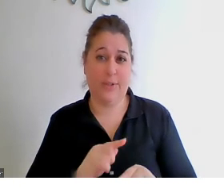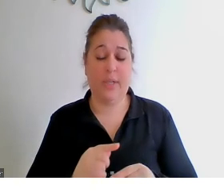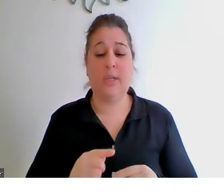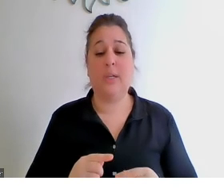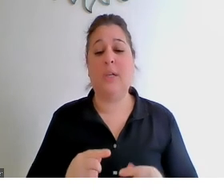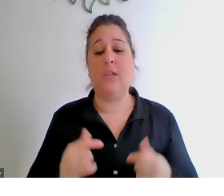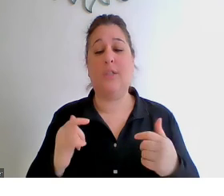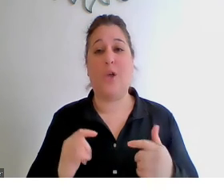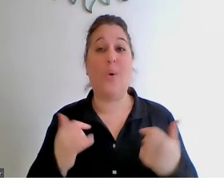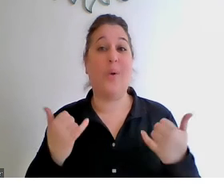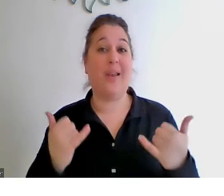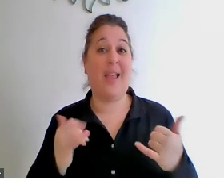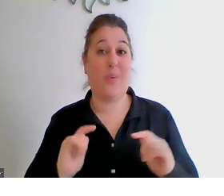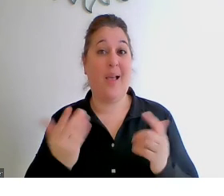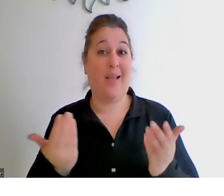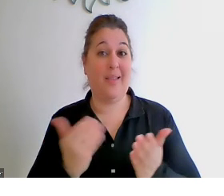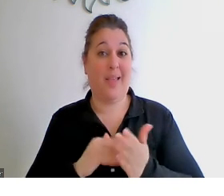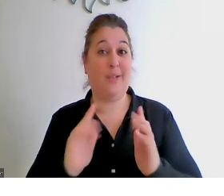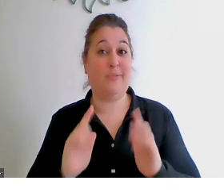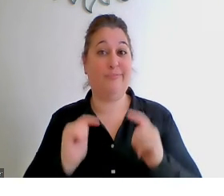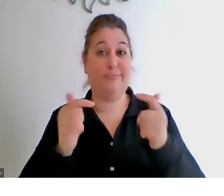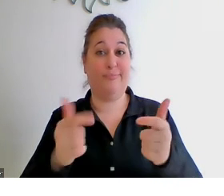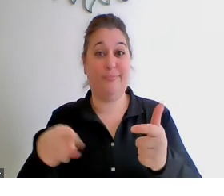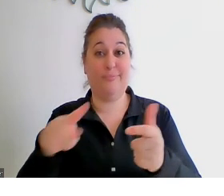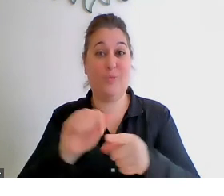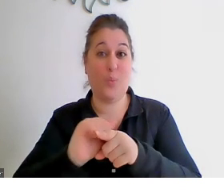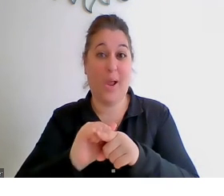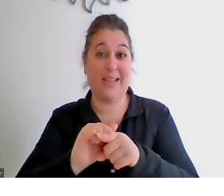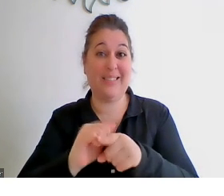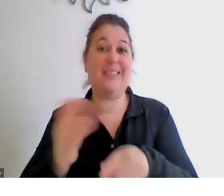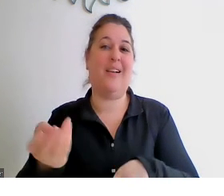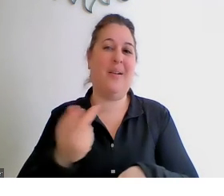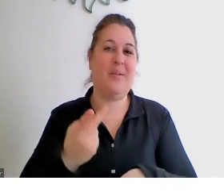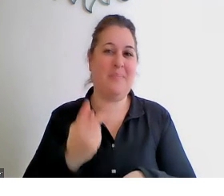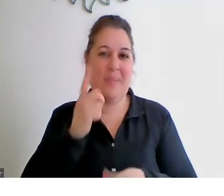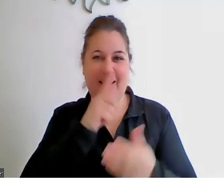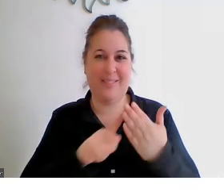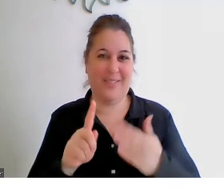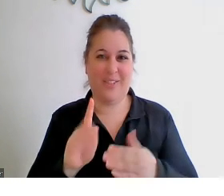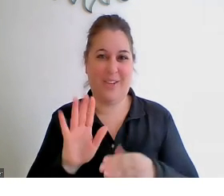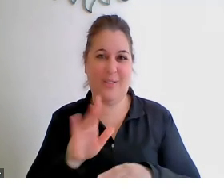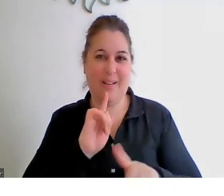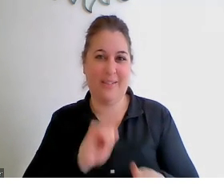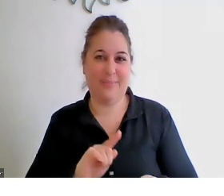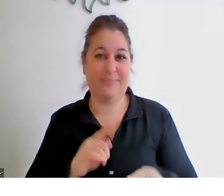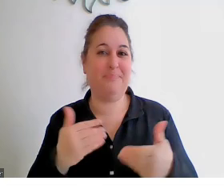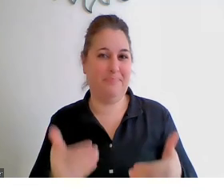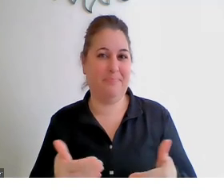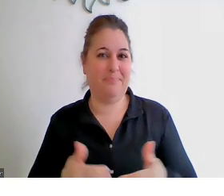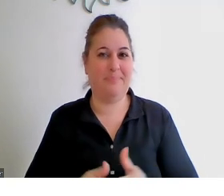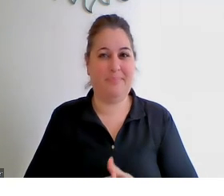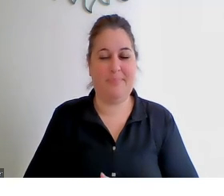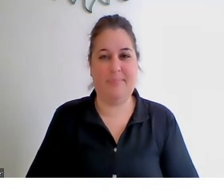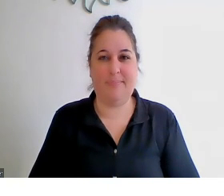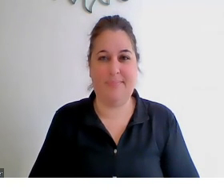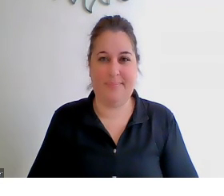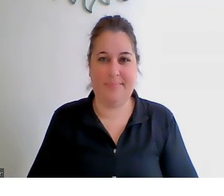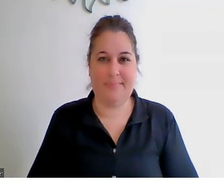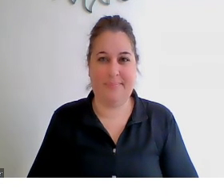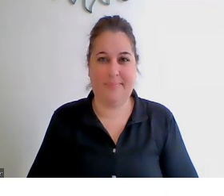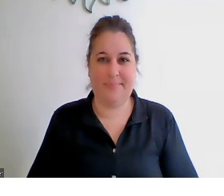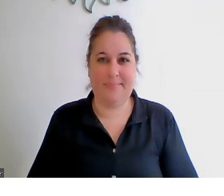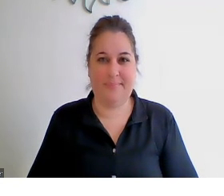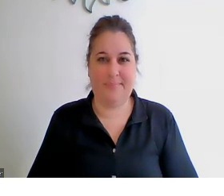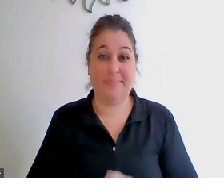So I'm going to go ahead and give you these problems. Go ahead and try them out, see what you get, and then come back to check your work. Okay, go